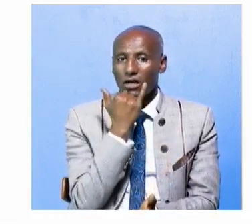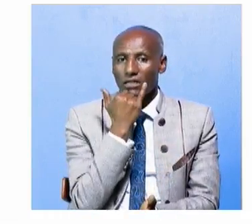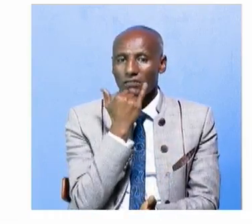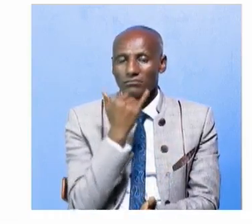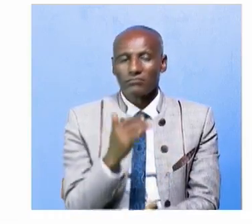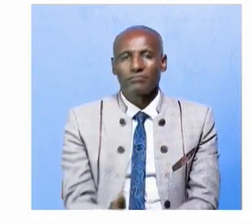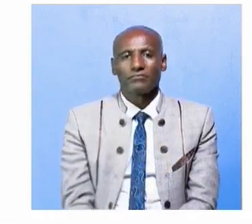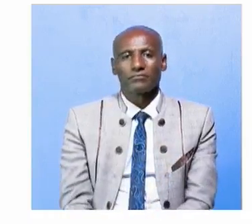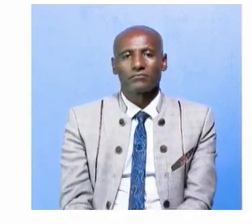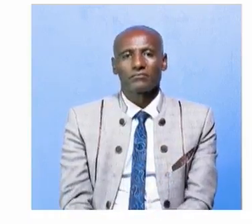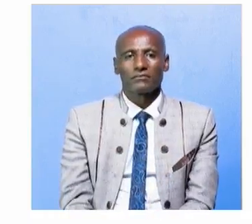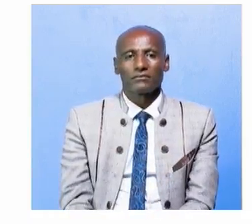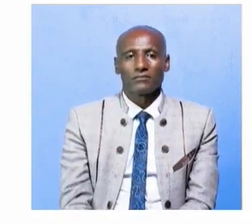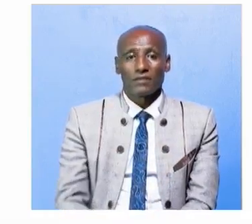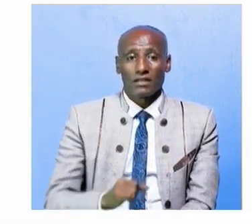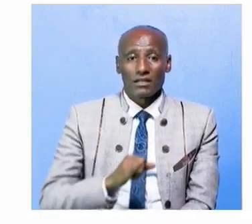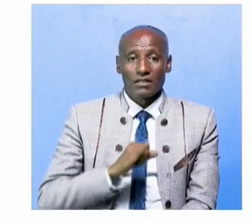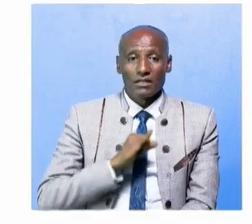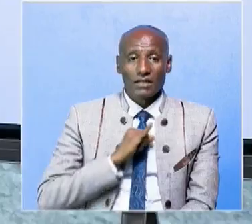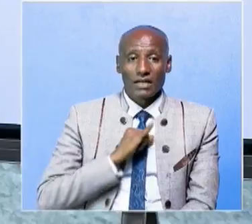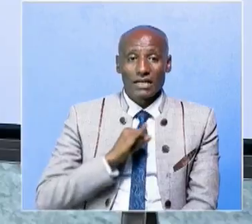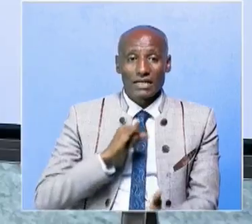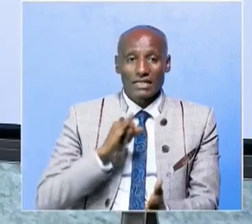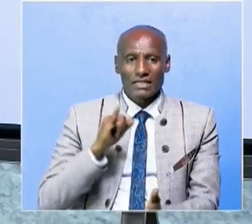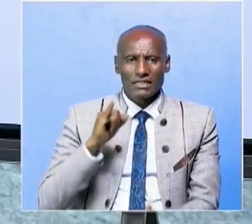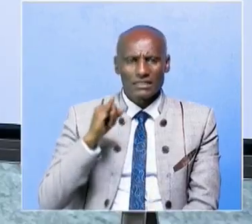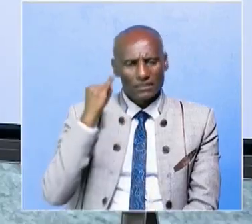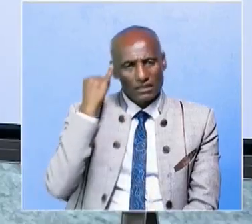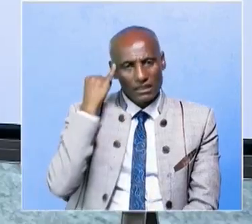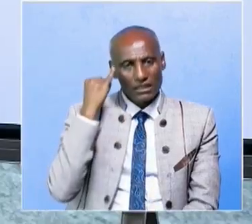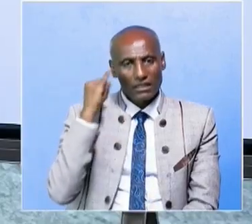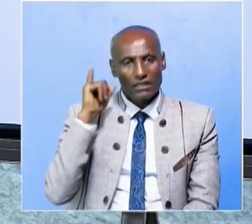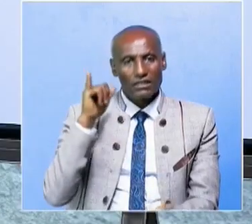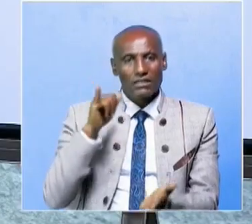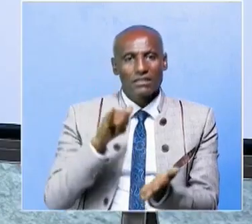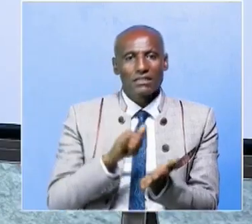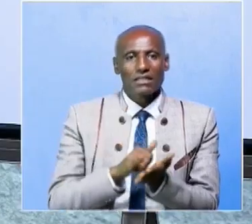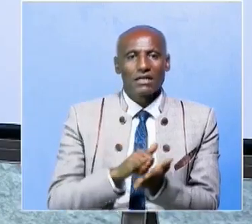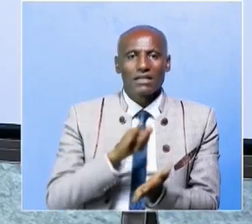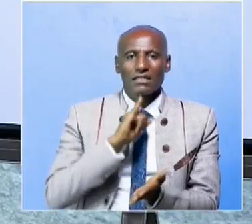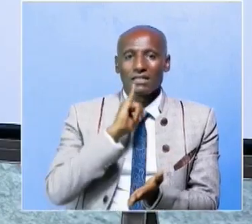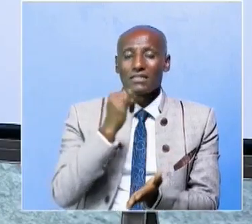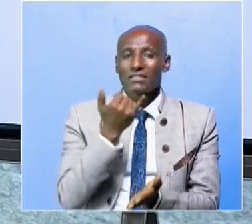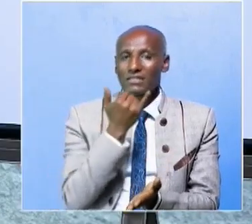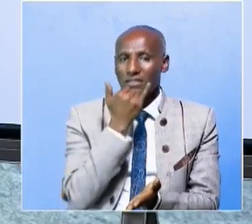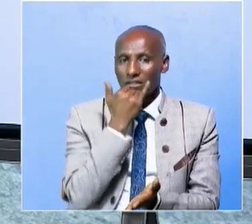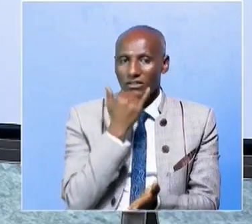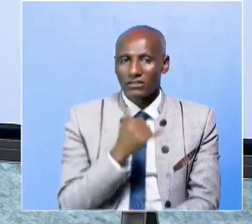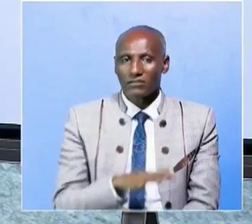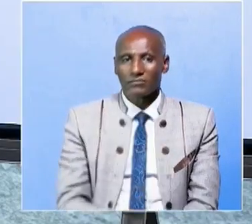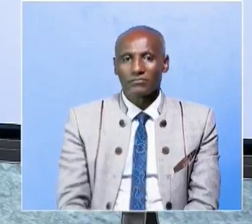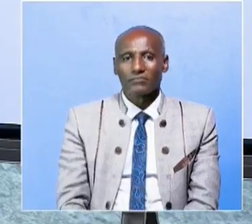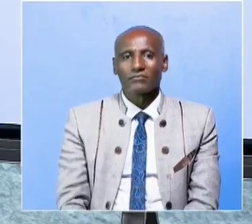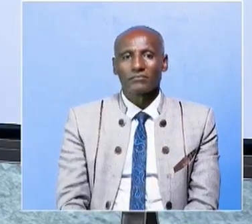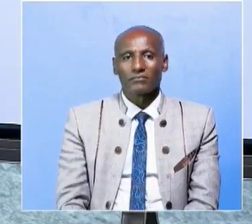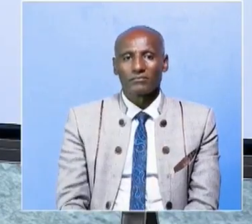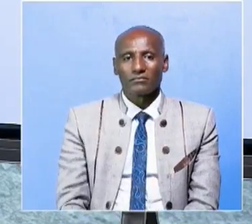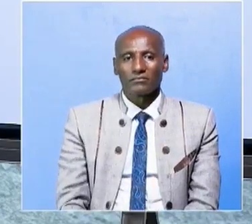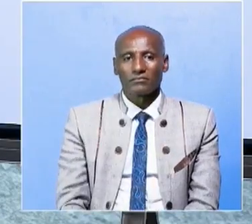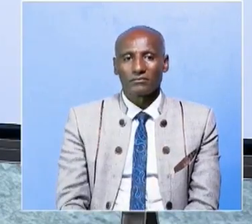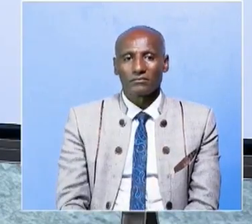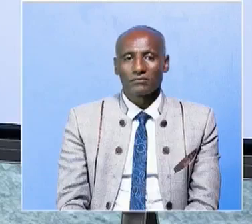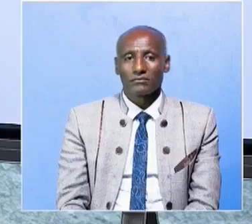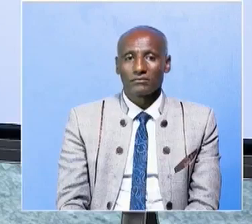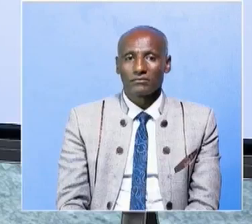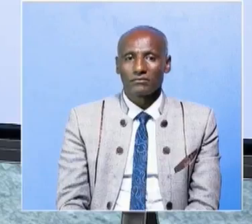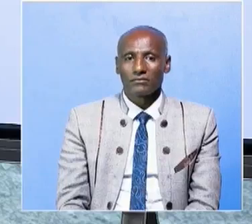This is straight up your idea. I think what you're doing is wrong. I